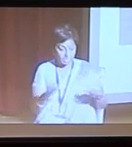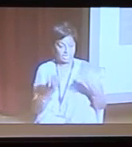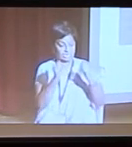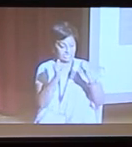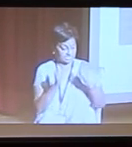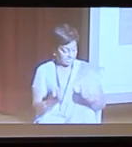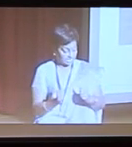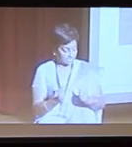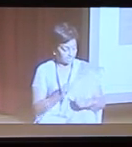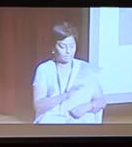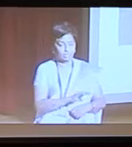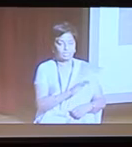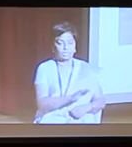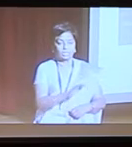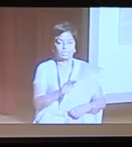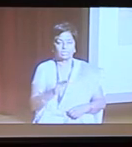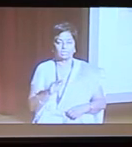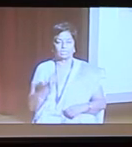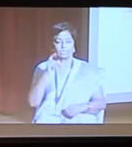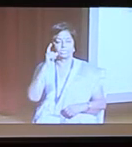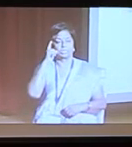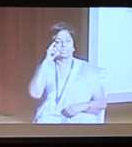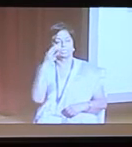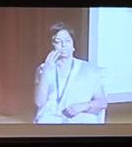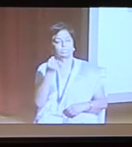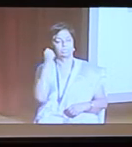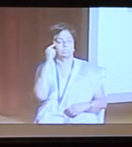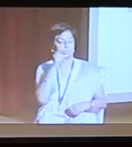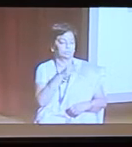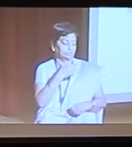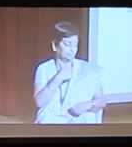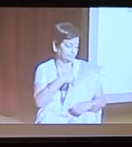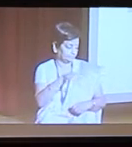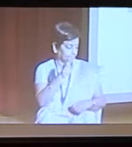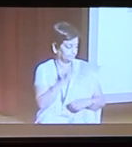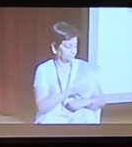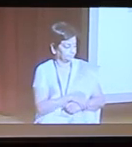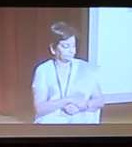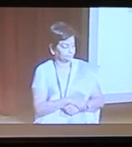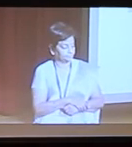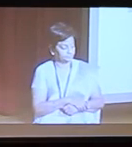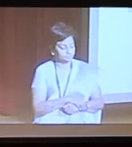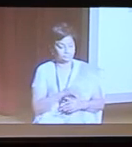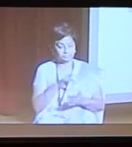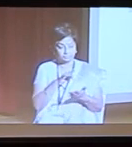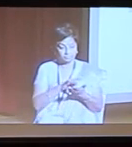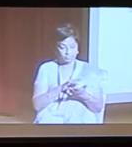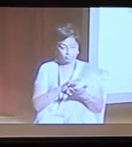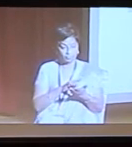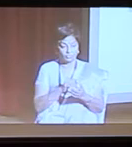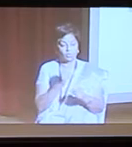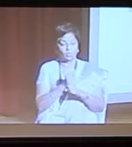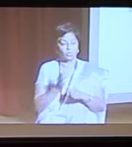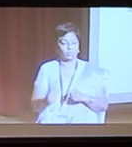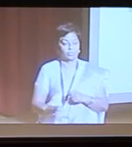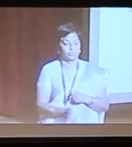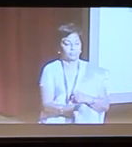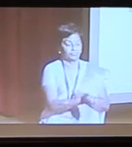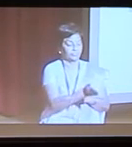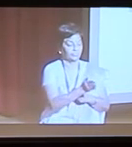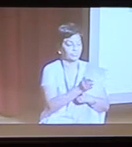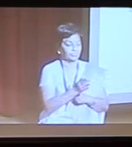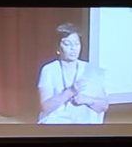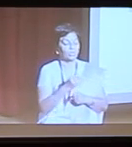chair, and a bed. But an adaptation of Van Gogh's painting made with such drawings would leave